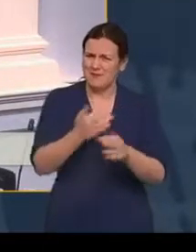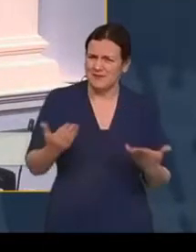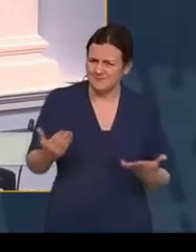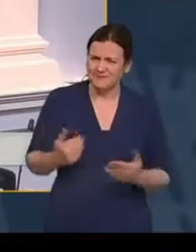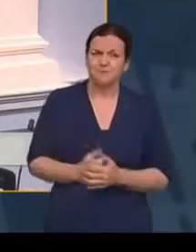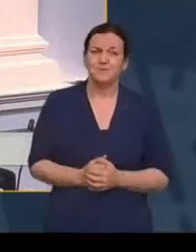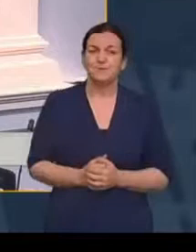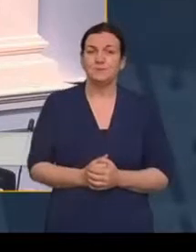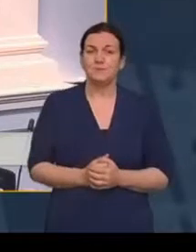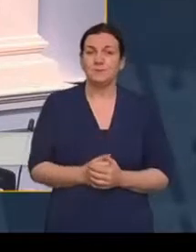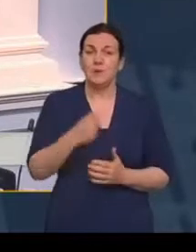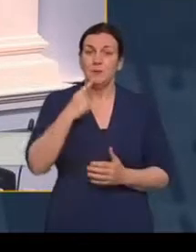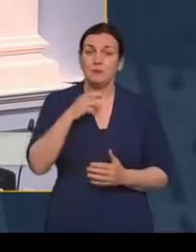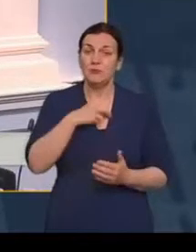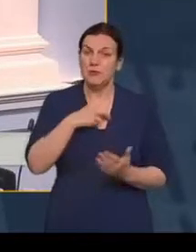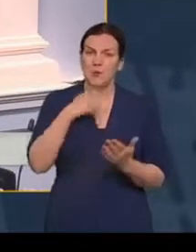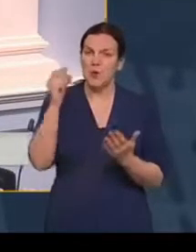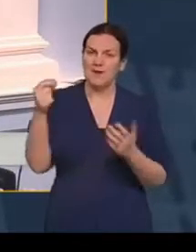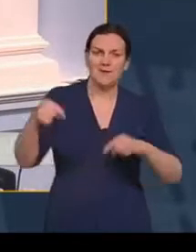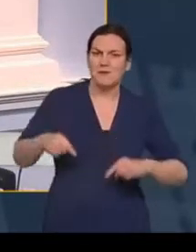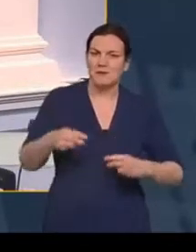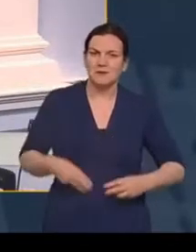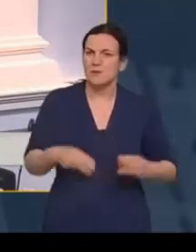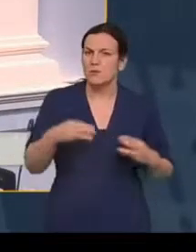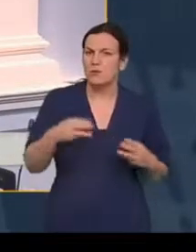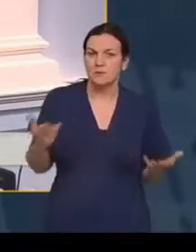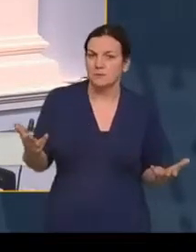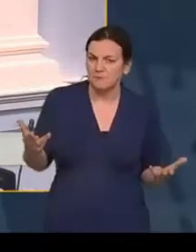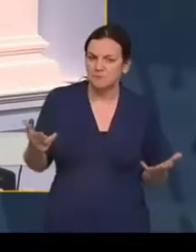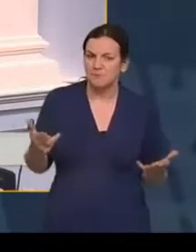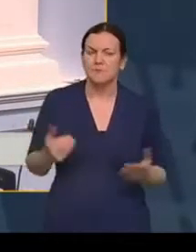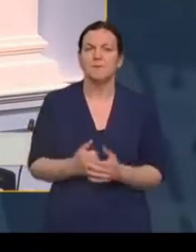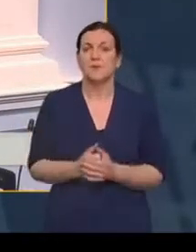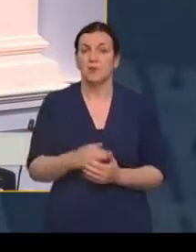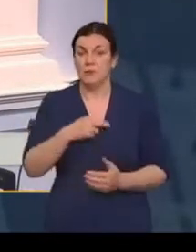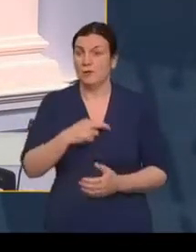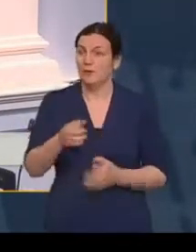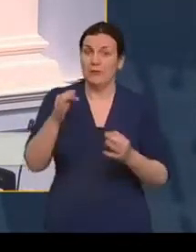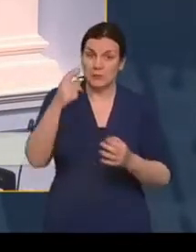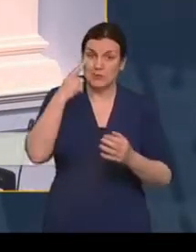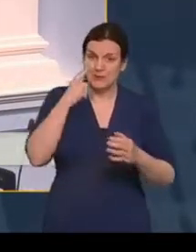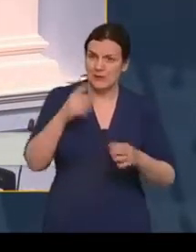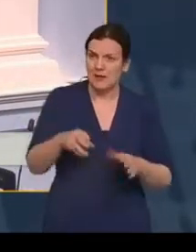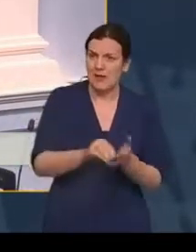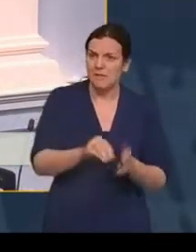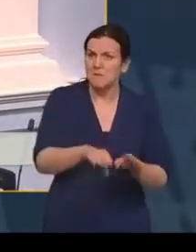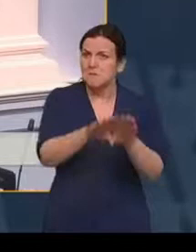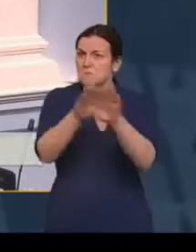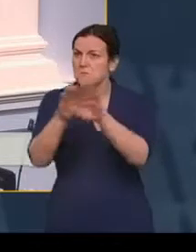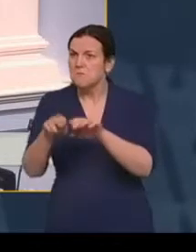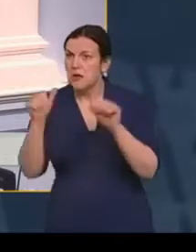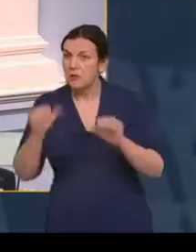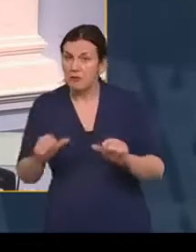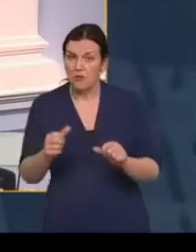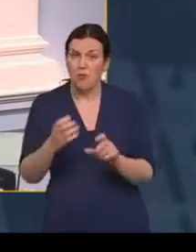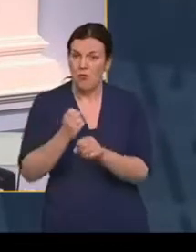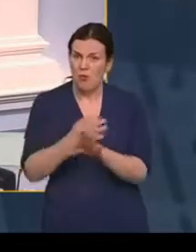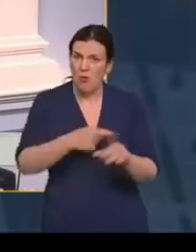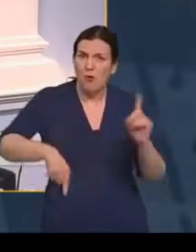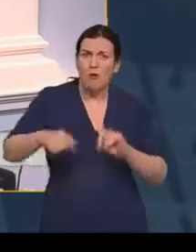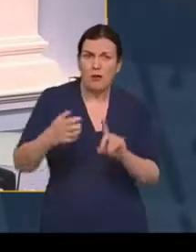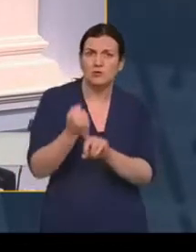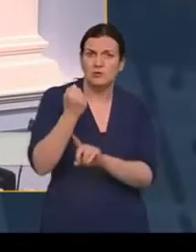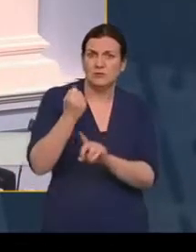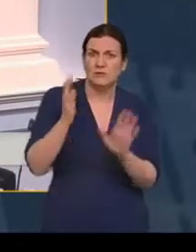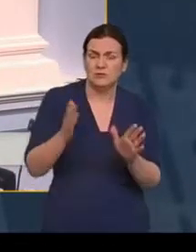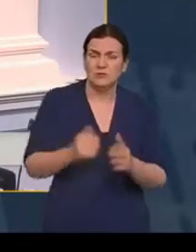community and their families. But the basic reason why we're here this morning is it was great to see the consensus that we were all able